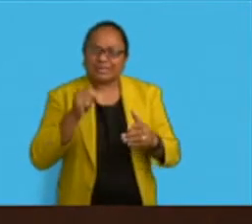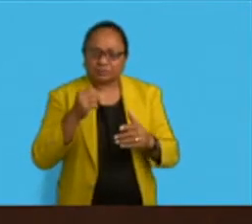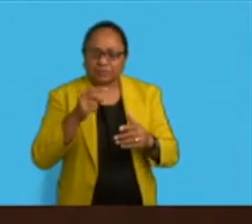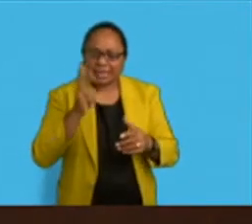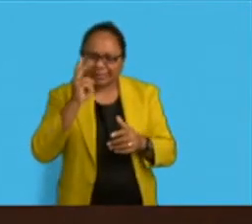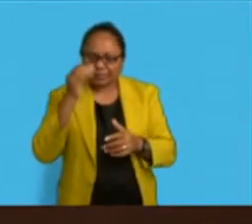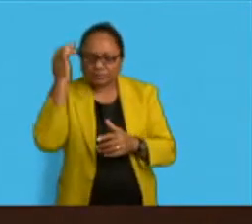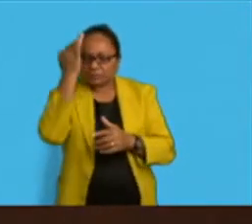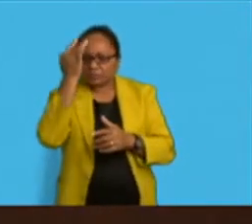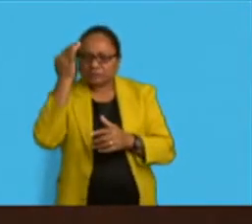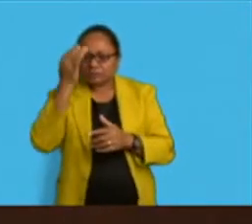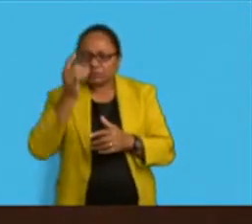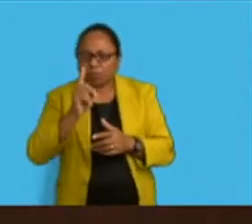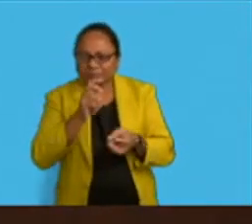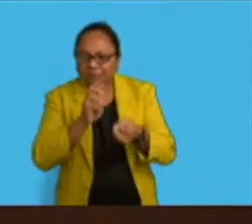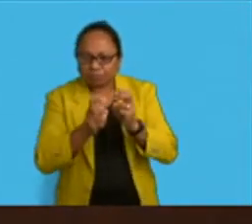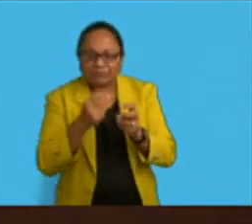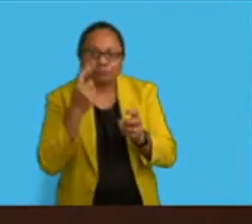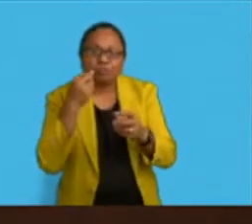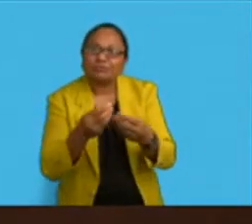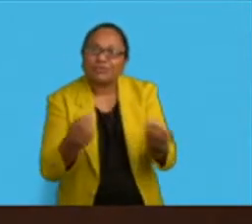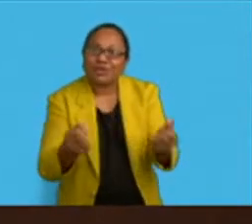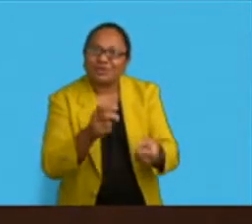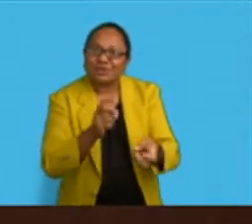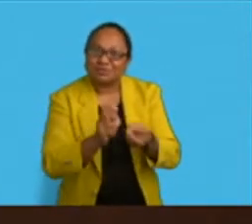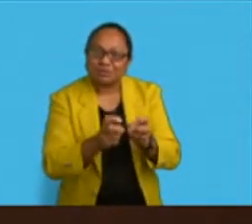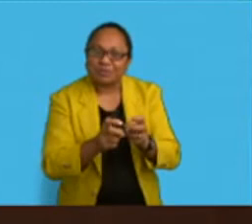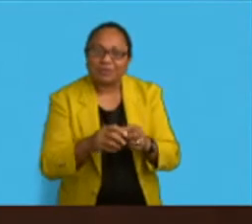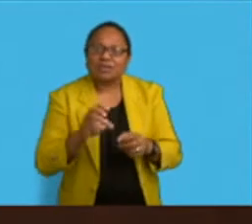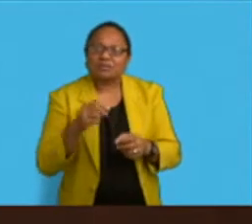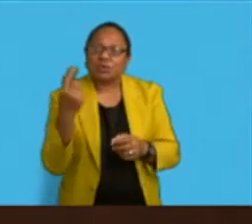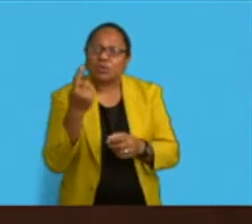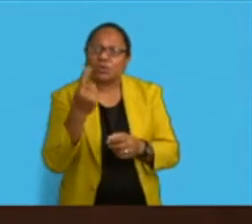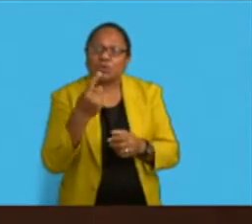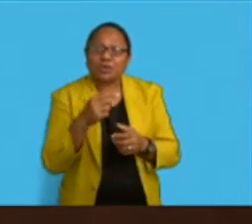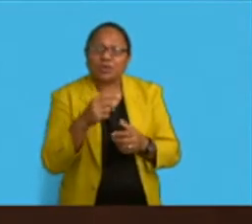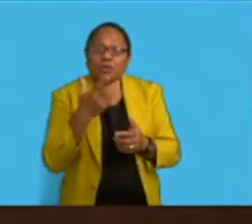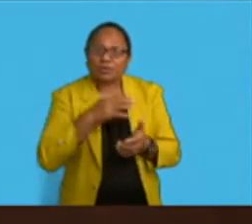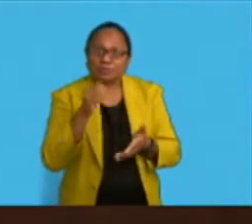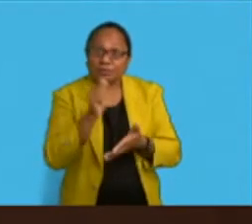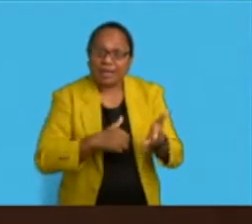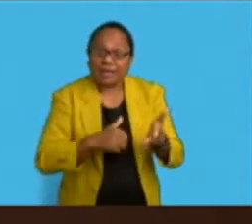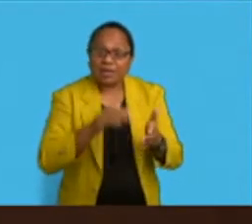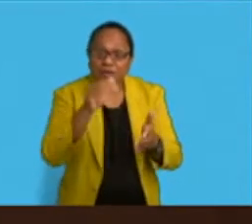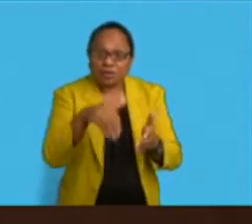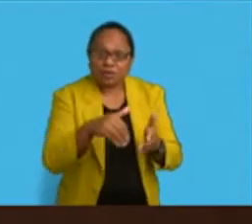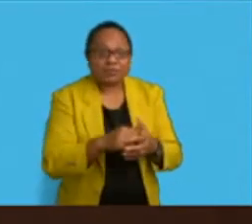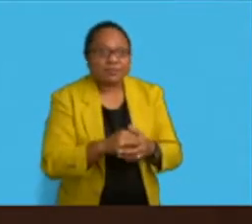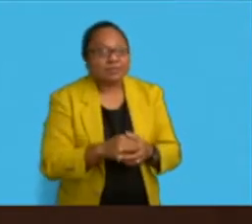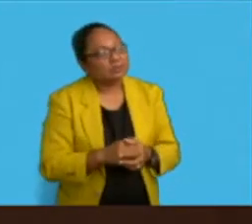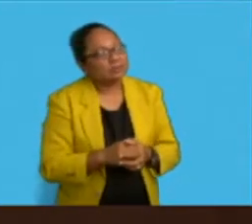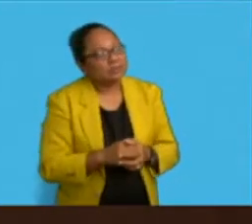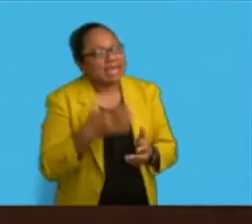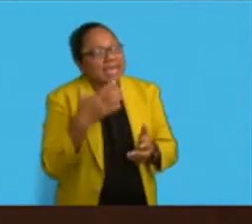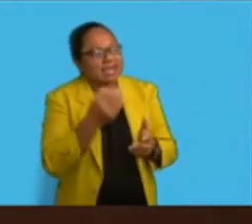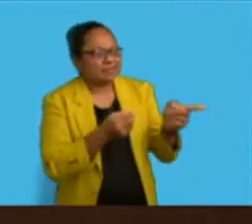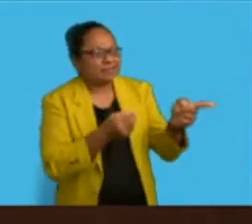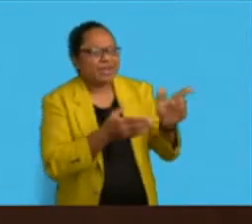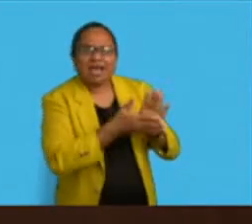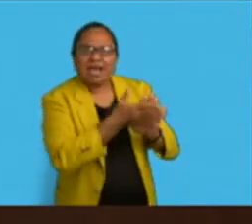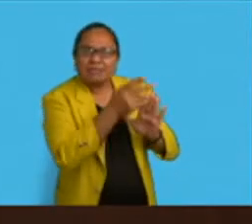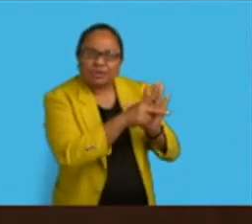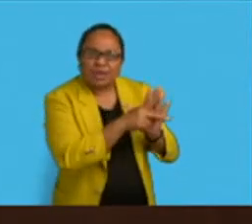address the root of the problem, and that, as any home buyer can attest, is the high cost of finance, high interest rates,